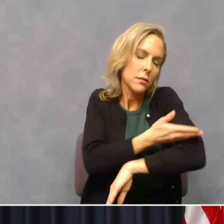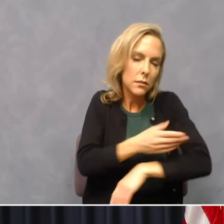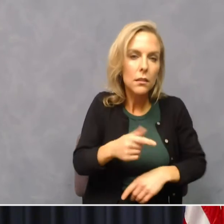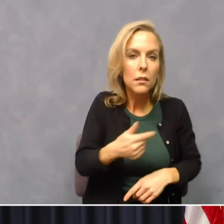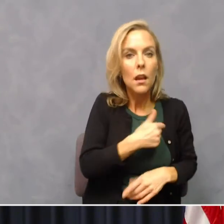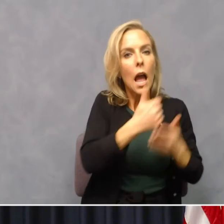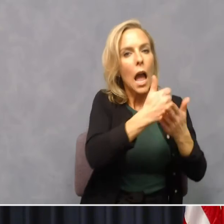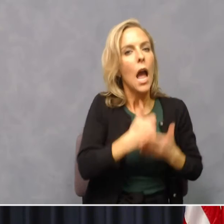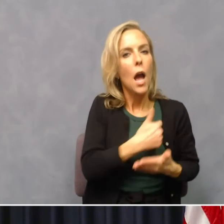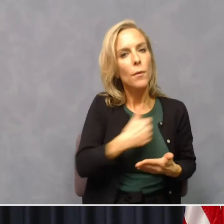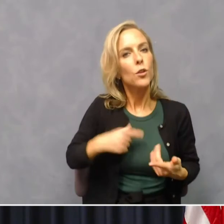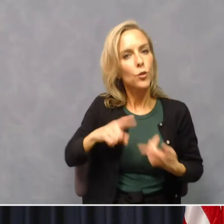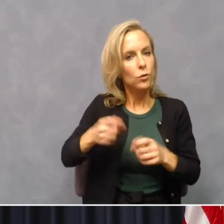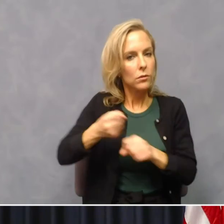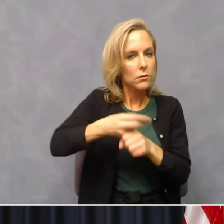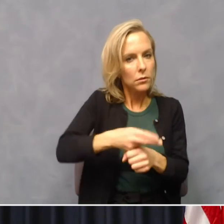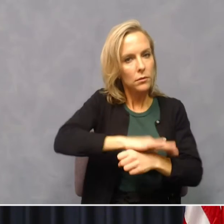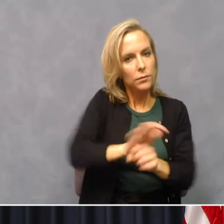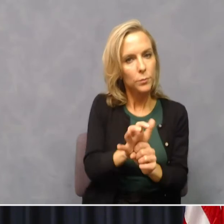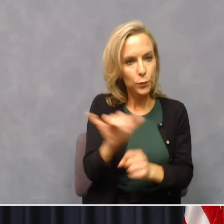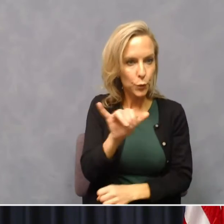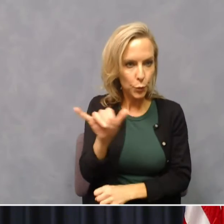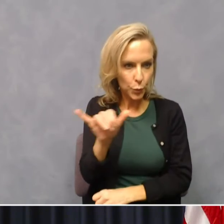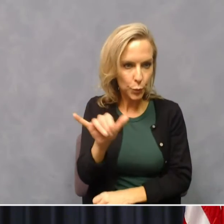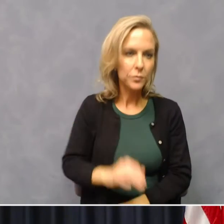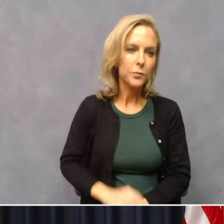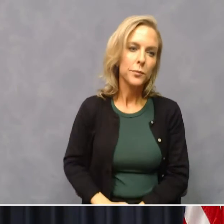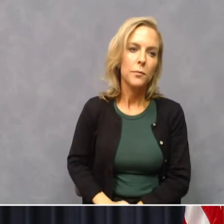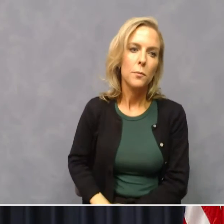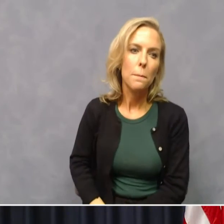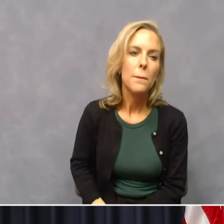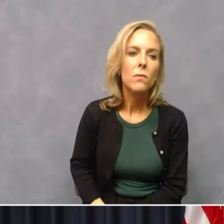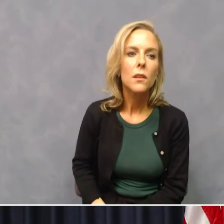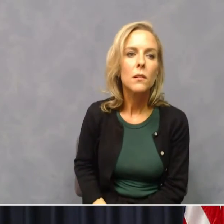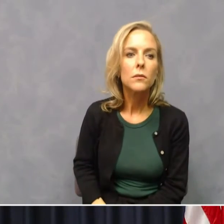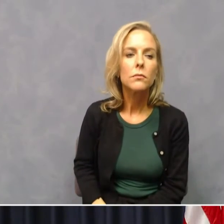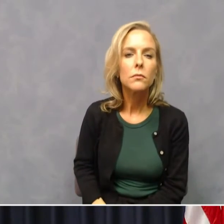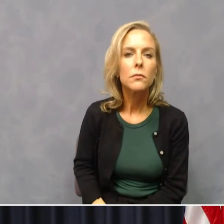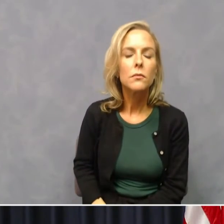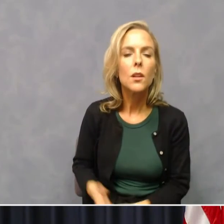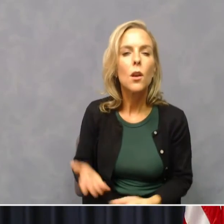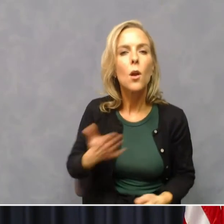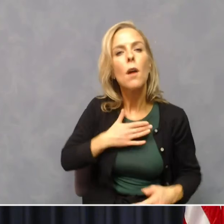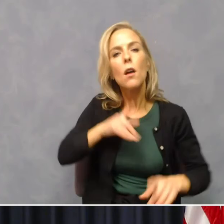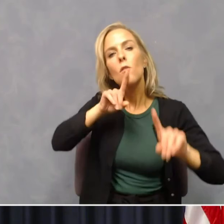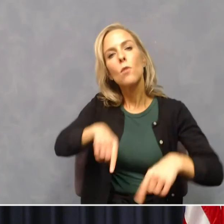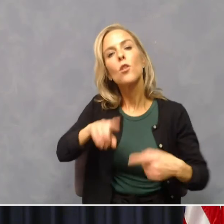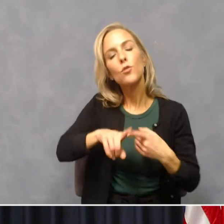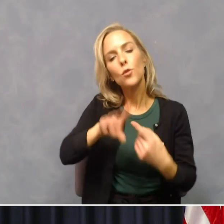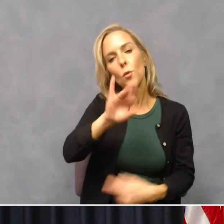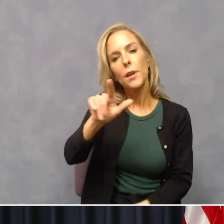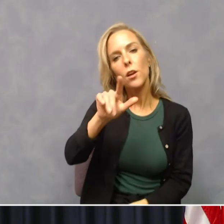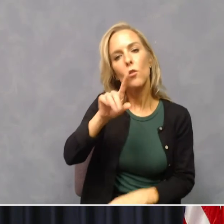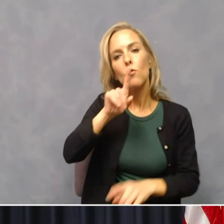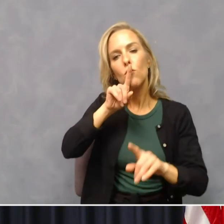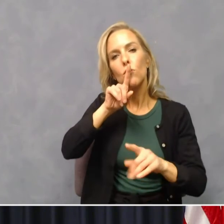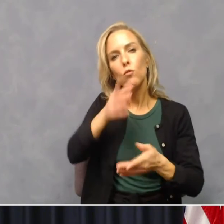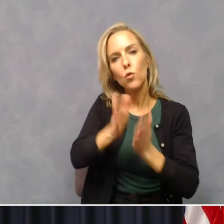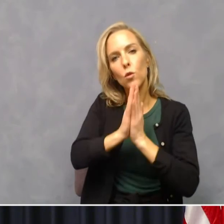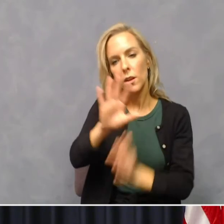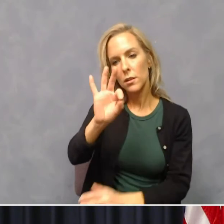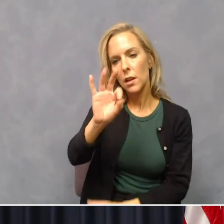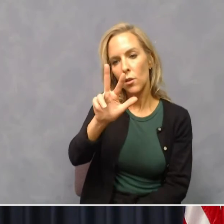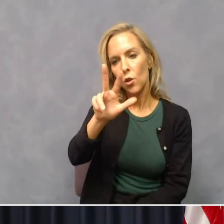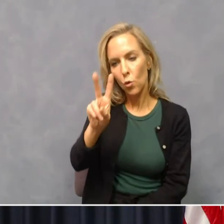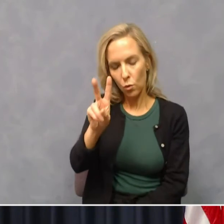fight the virus. What is my response to Bill Request 931, which is an act relating to, and this is